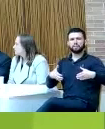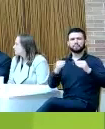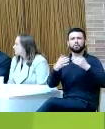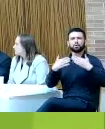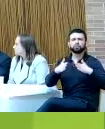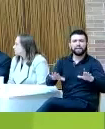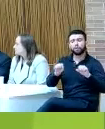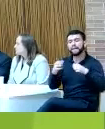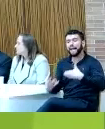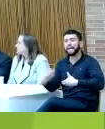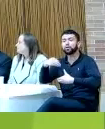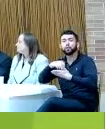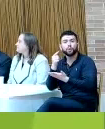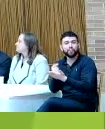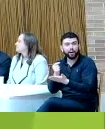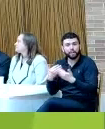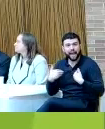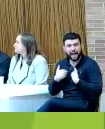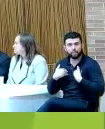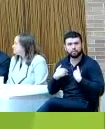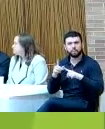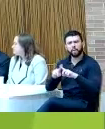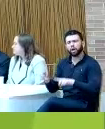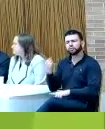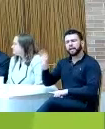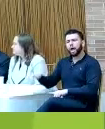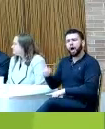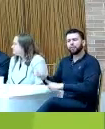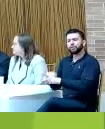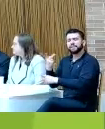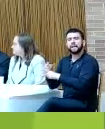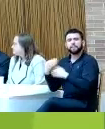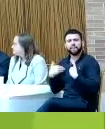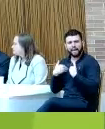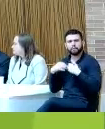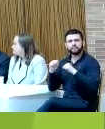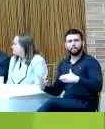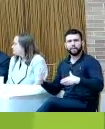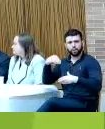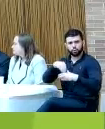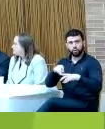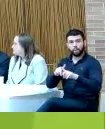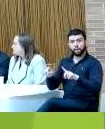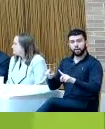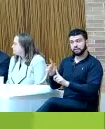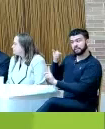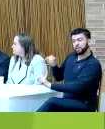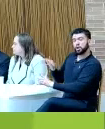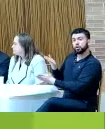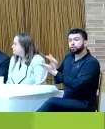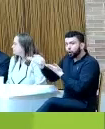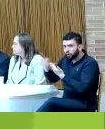animals in addition to other types of animals whereas service animals are providing specific work that that is directly